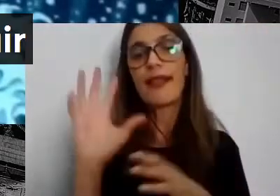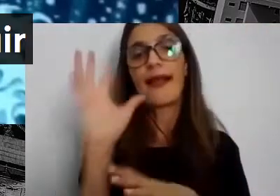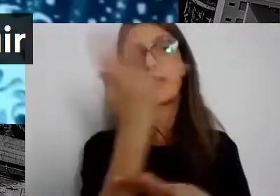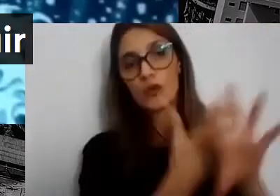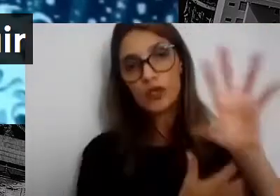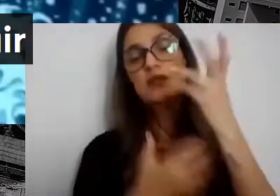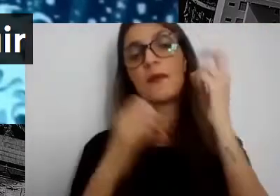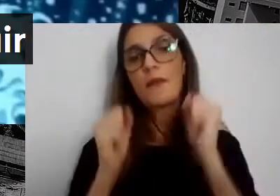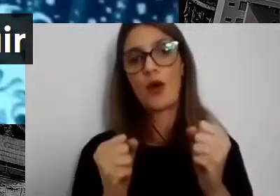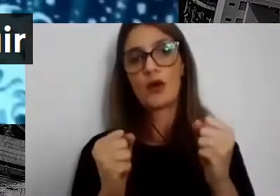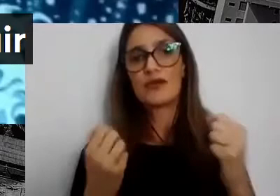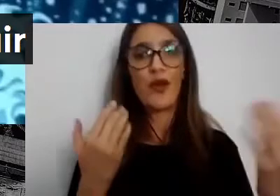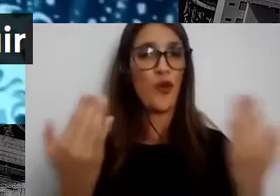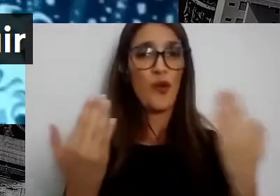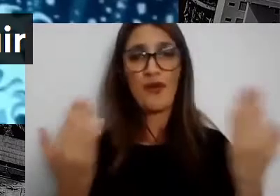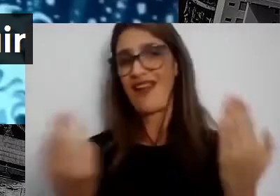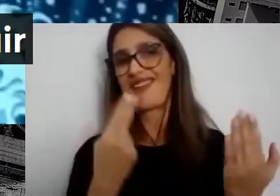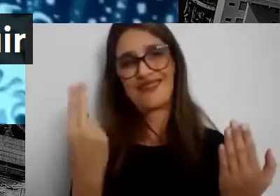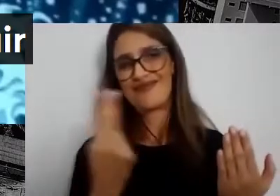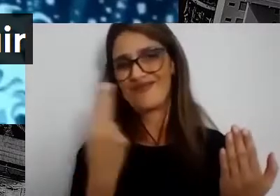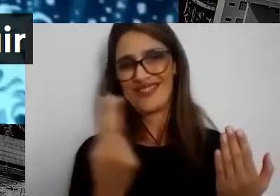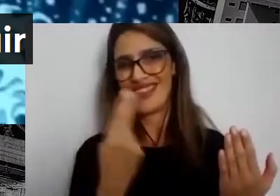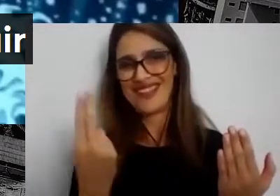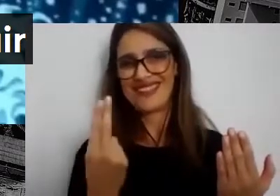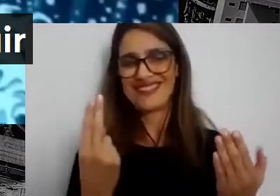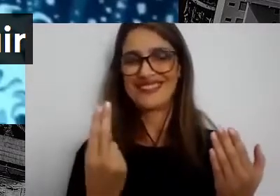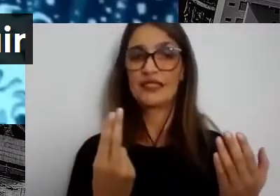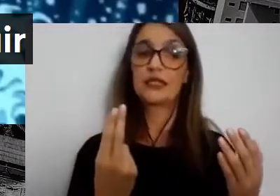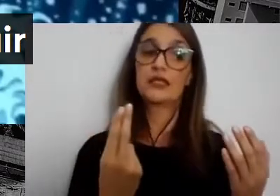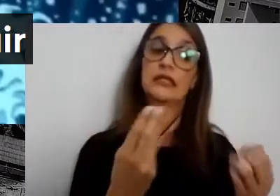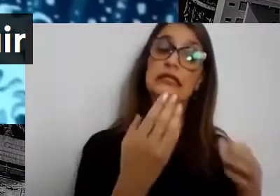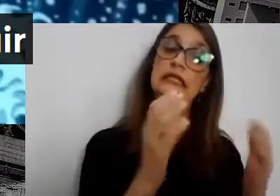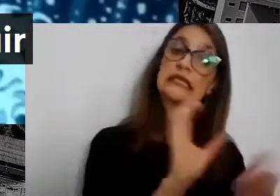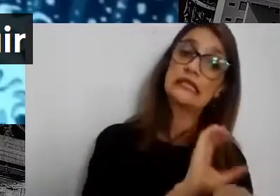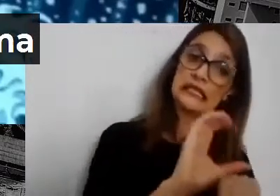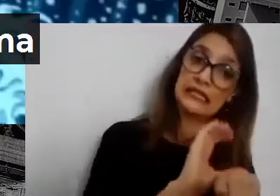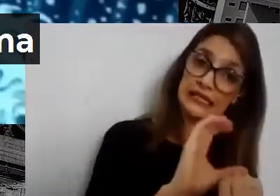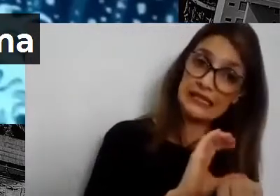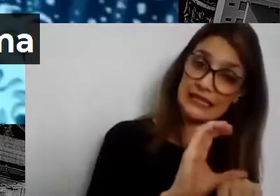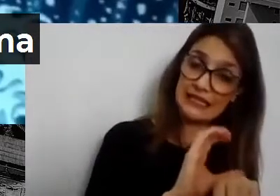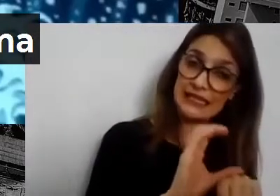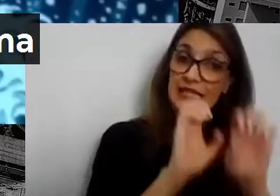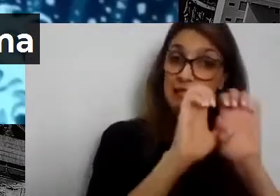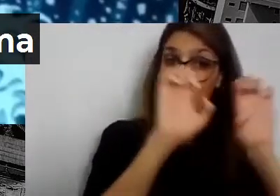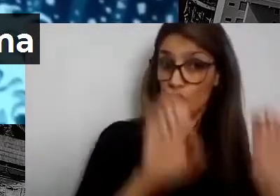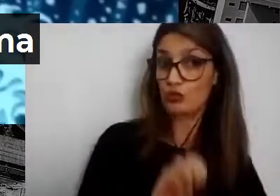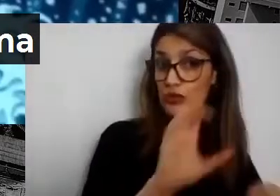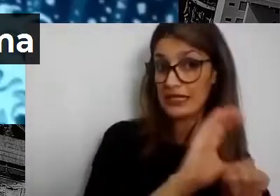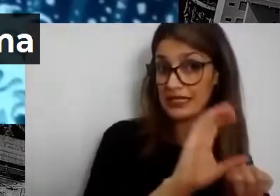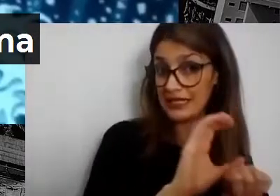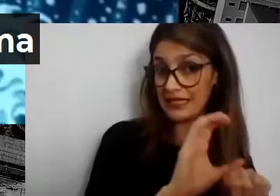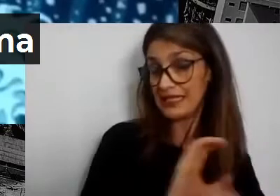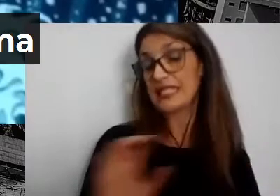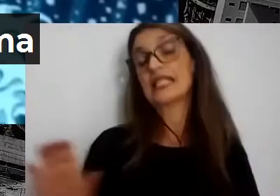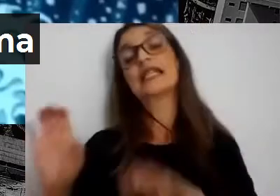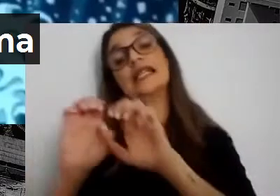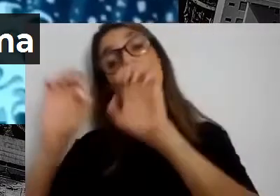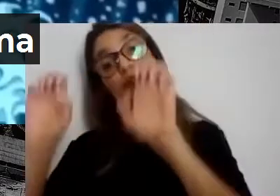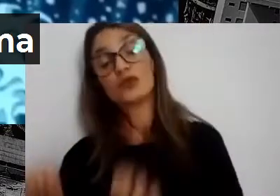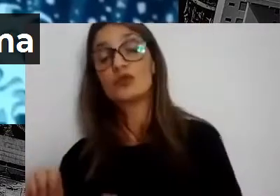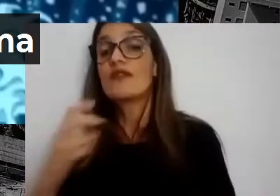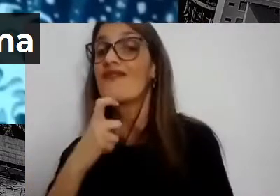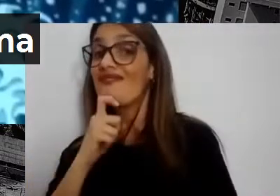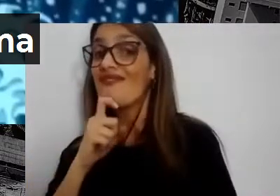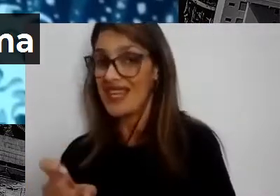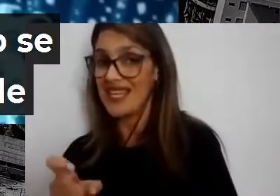different from what you're doing. So, you need to be able to understand that across the co-investors and the beneficiaries in order to be on the same page around what